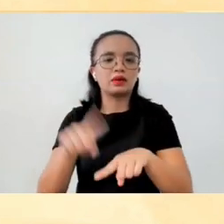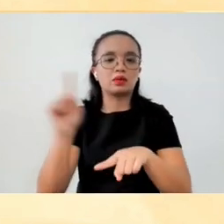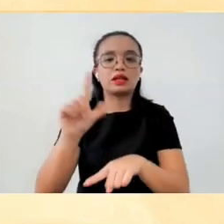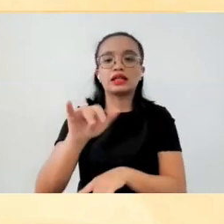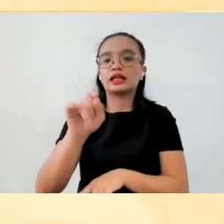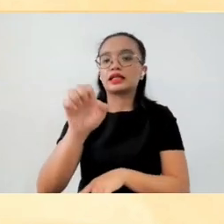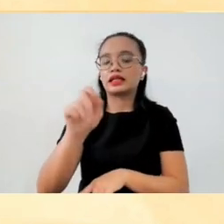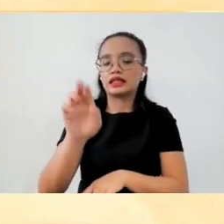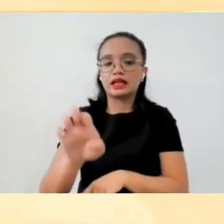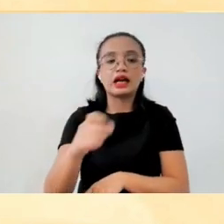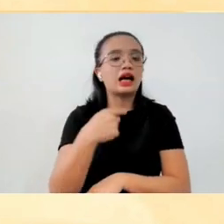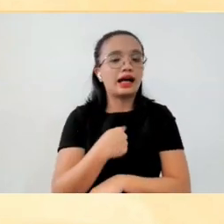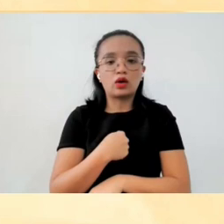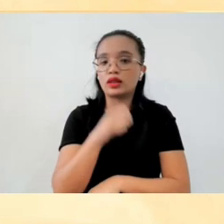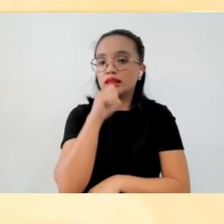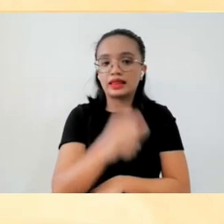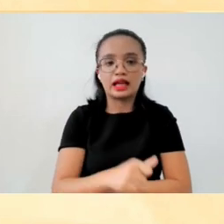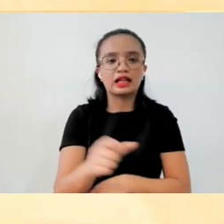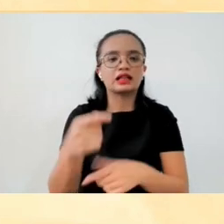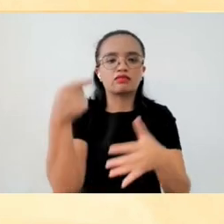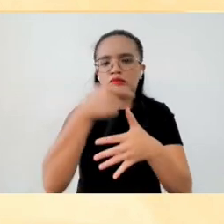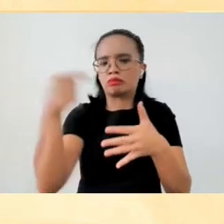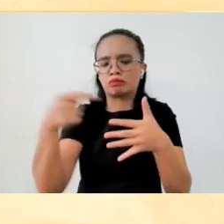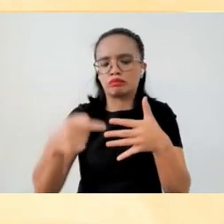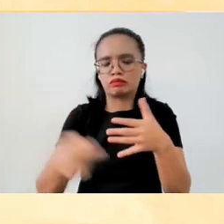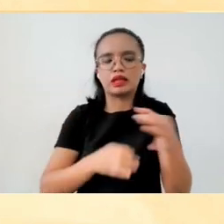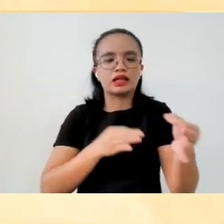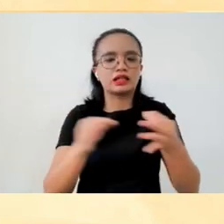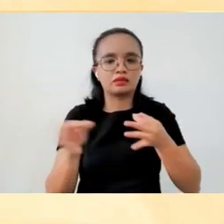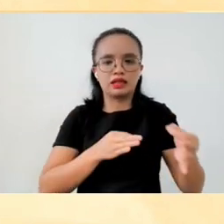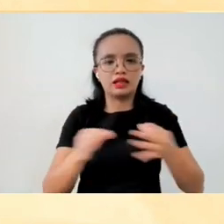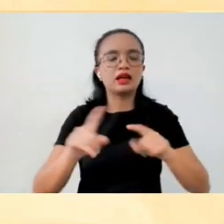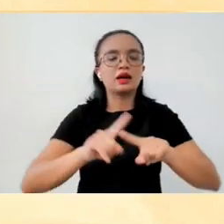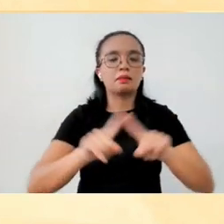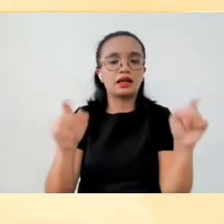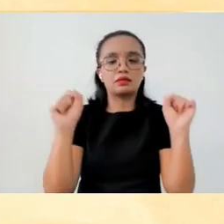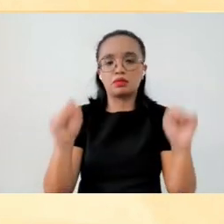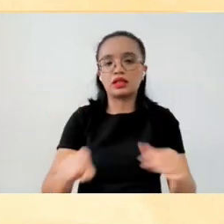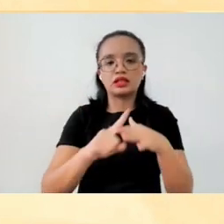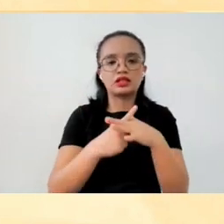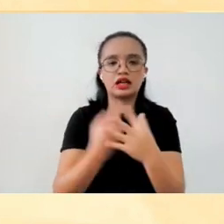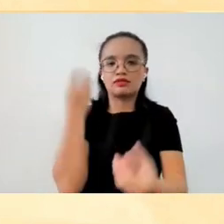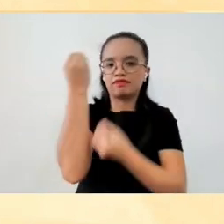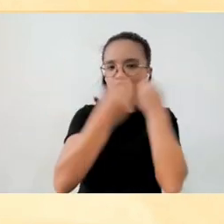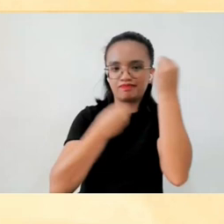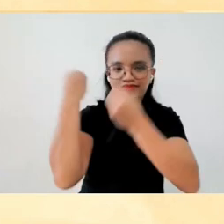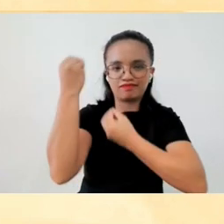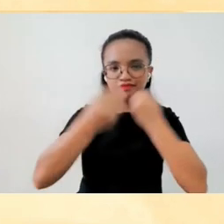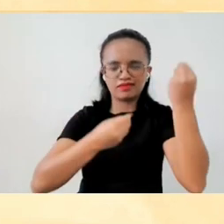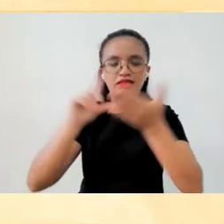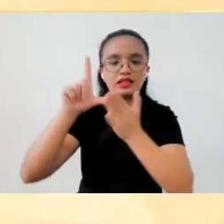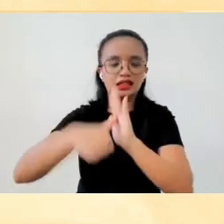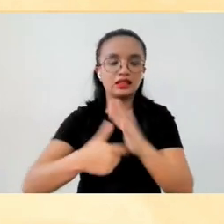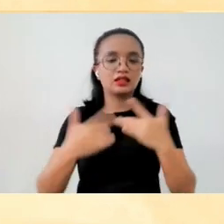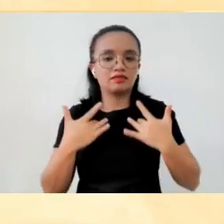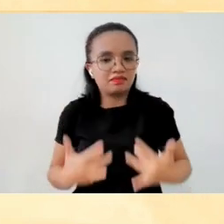not describe each one, but it can really start with confusion and then